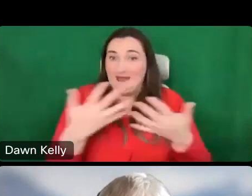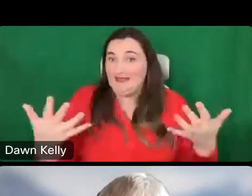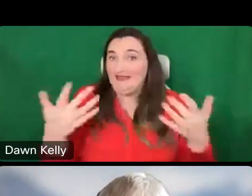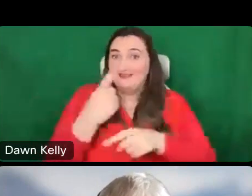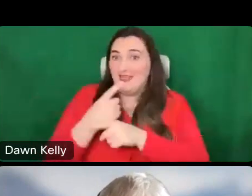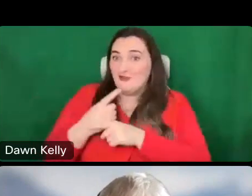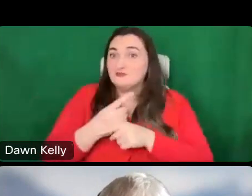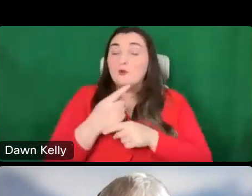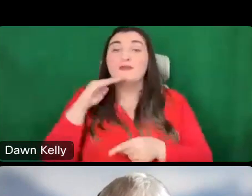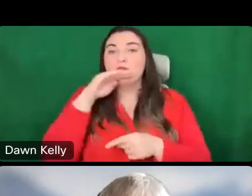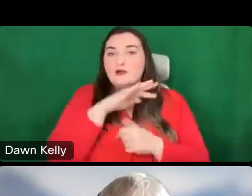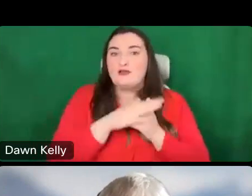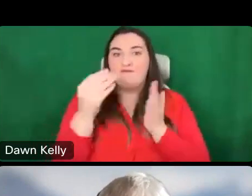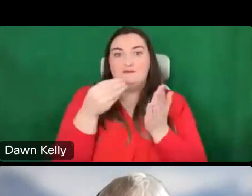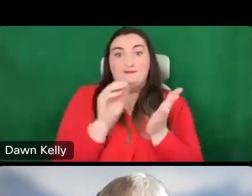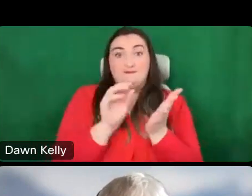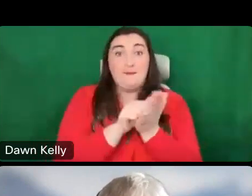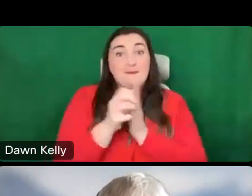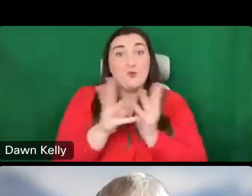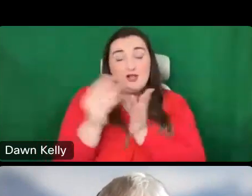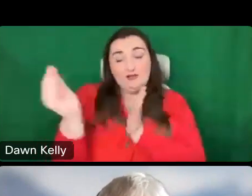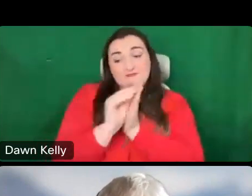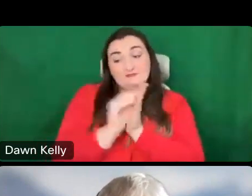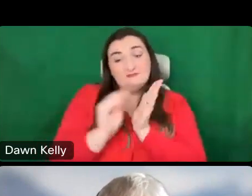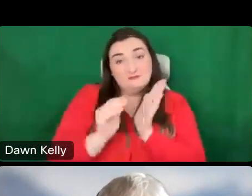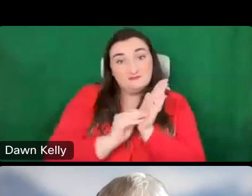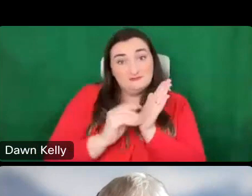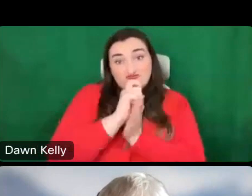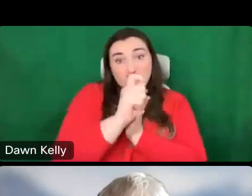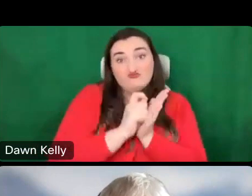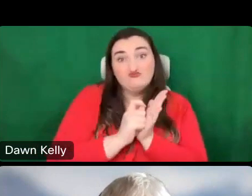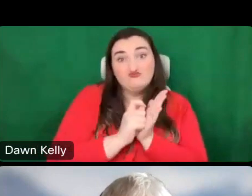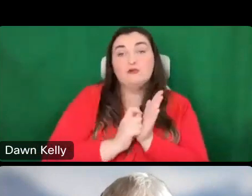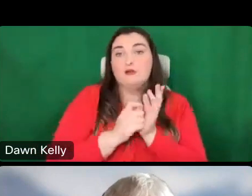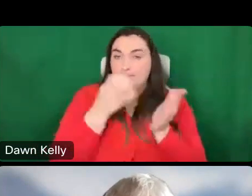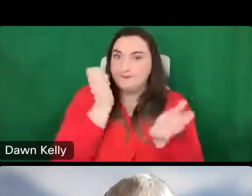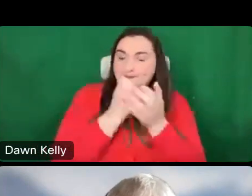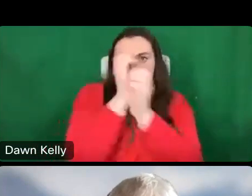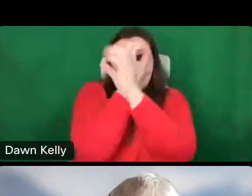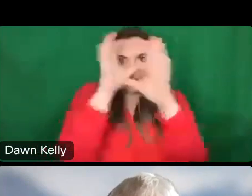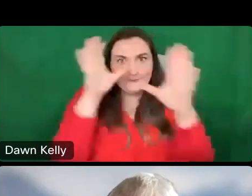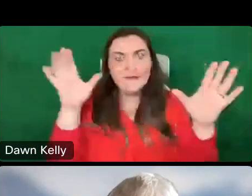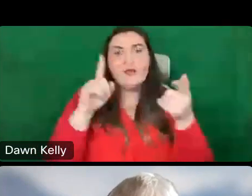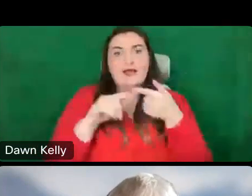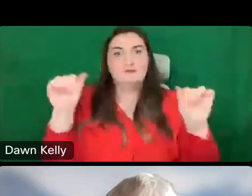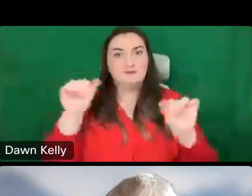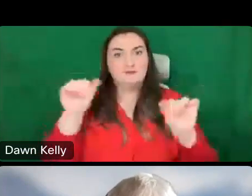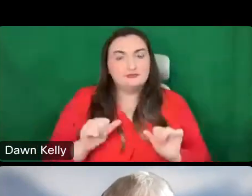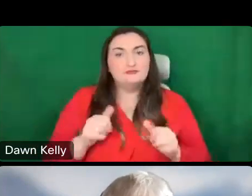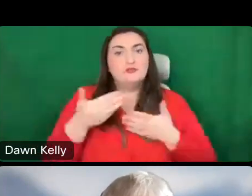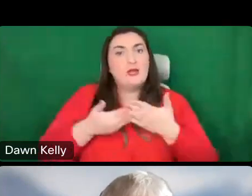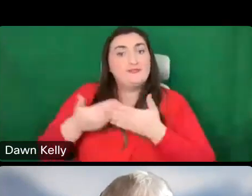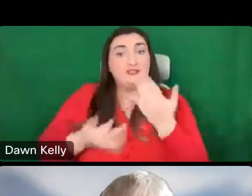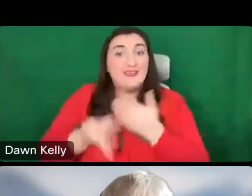importance of documentation from our point of view, to have kind of accurate, clear and concise documentation if an incident